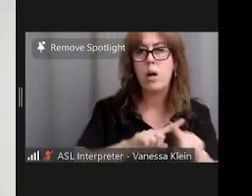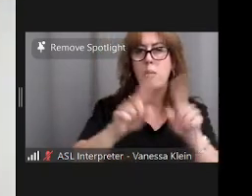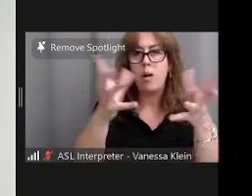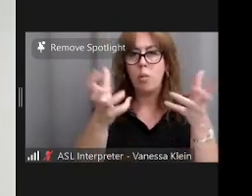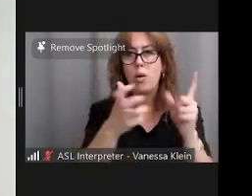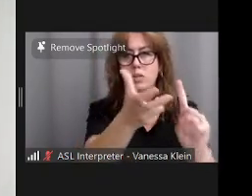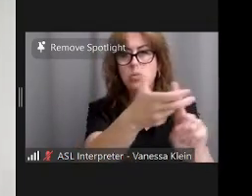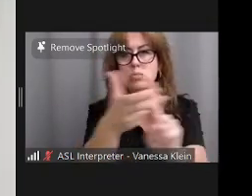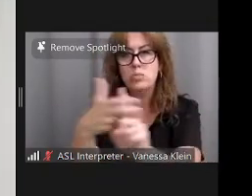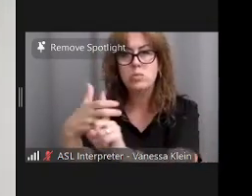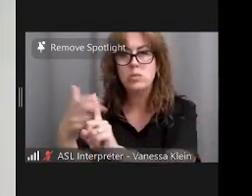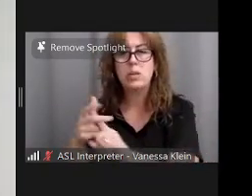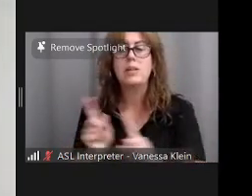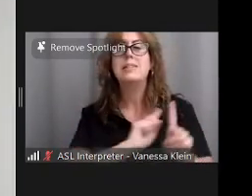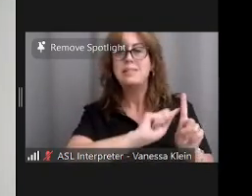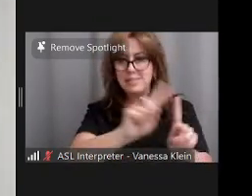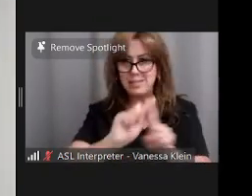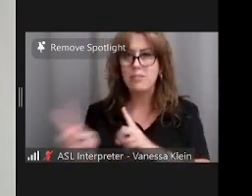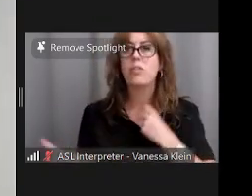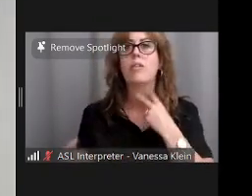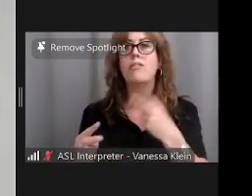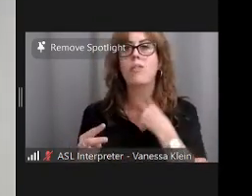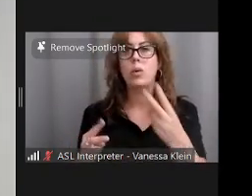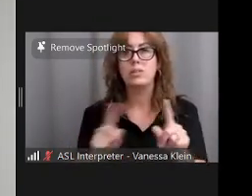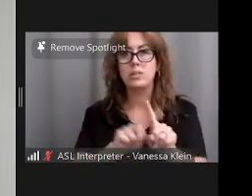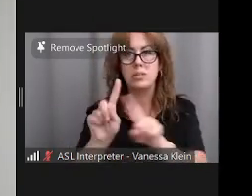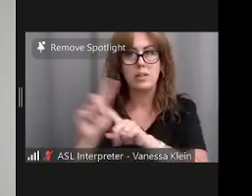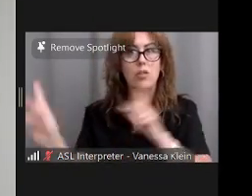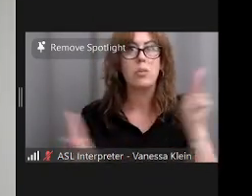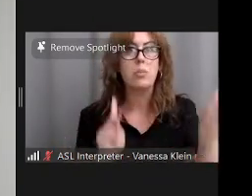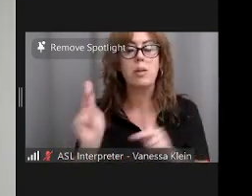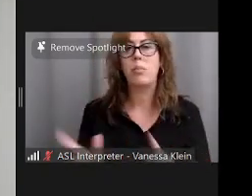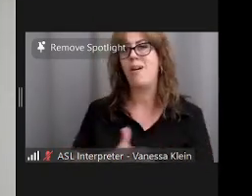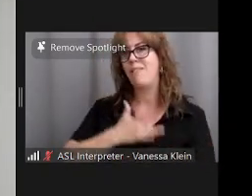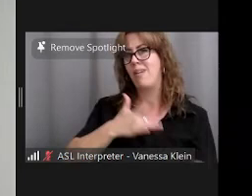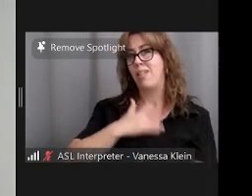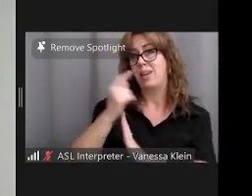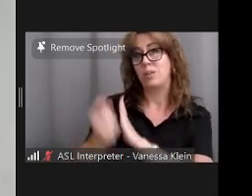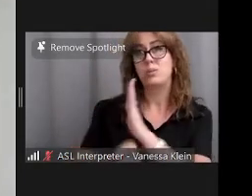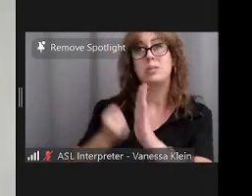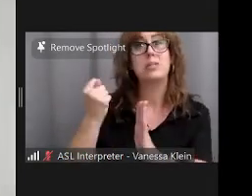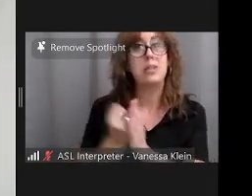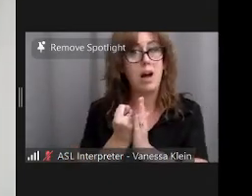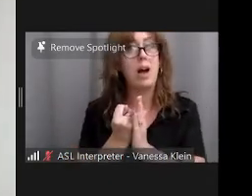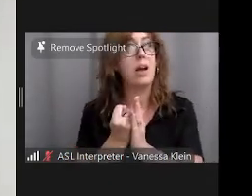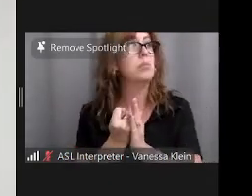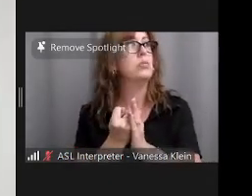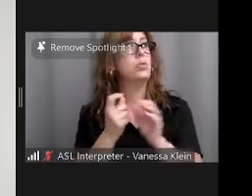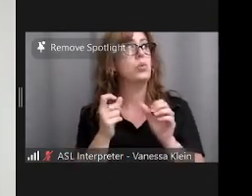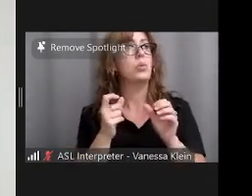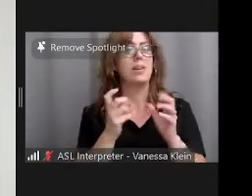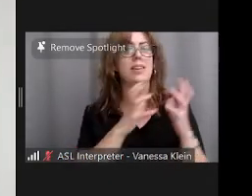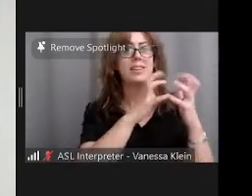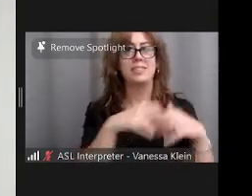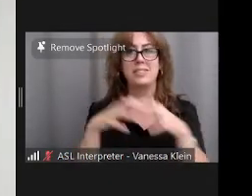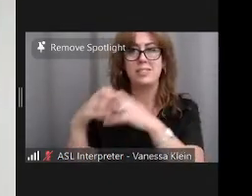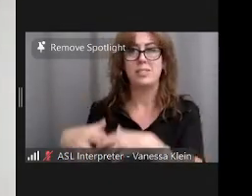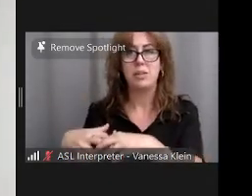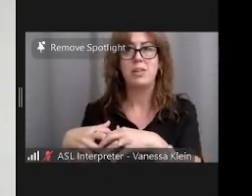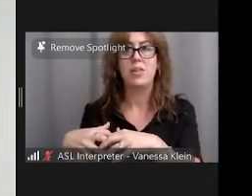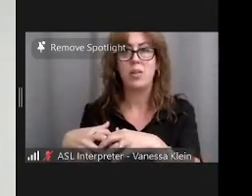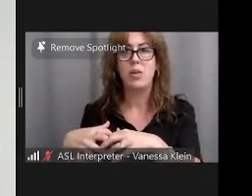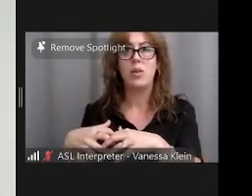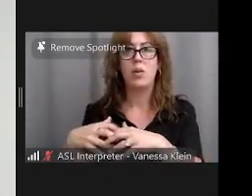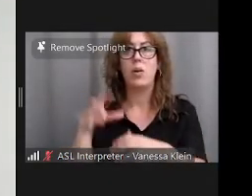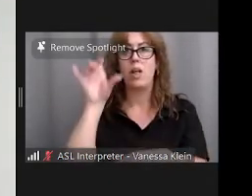felt like it was time to, I guess, dismantle the kind of tried